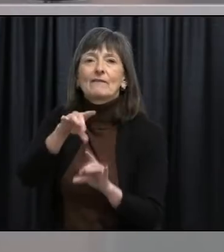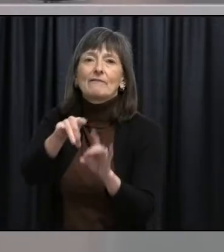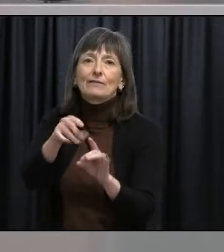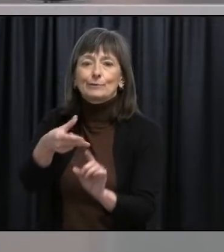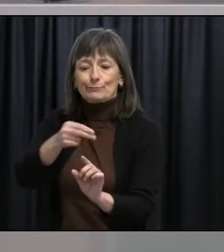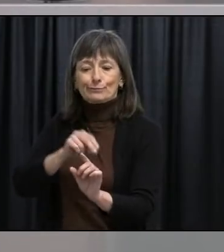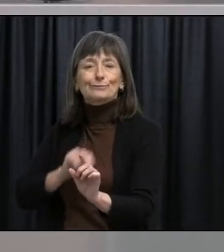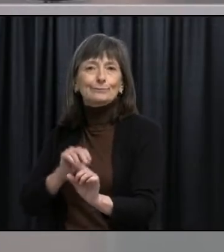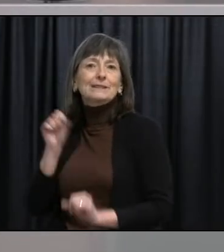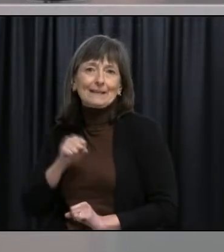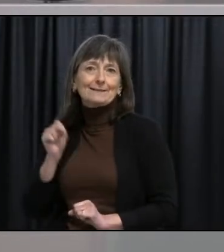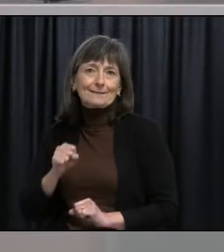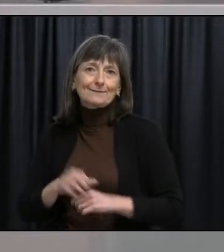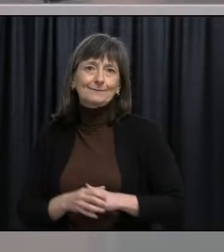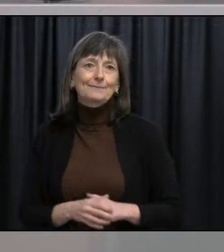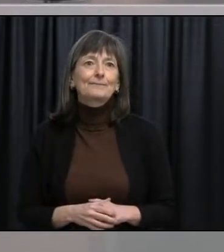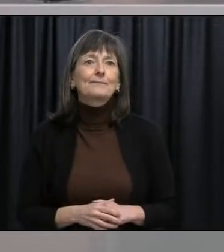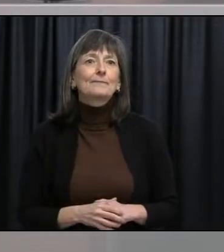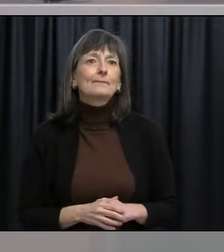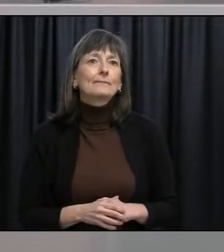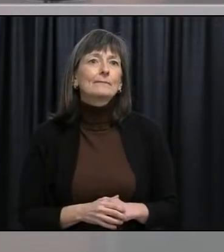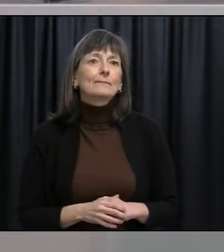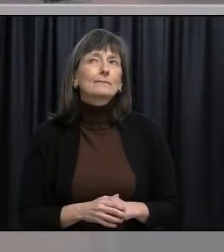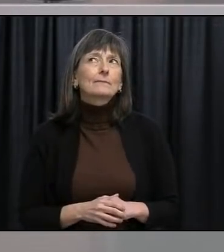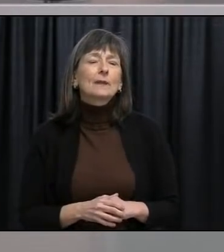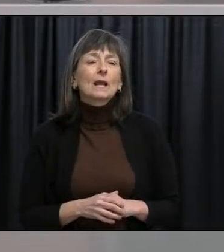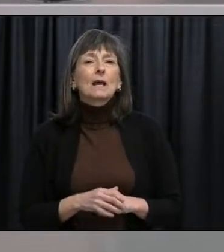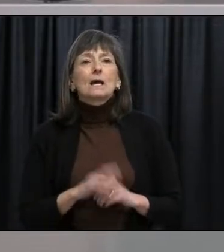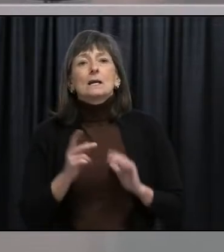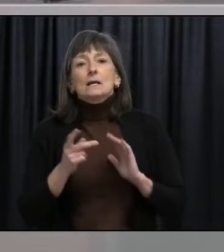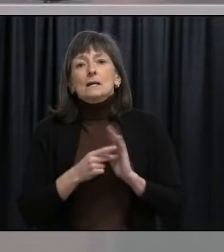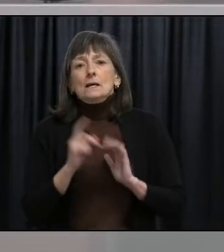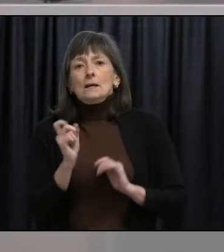question, when you were talking about expanding the bubble,